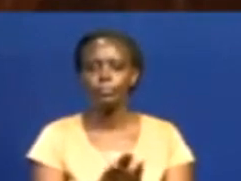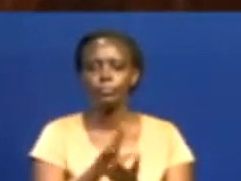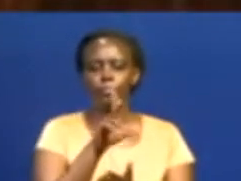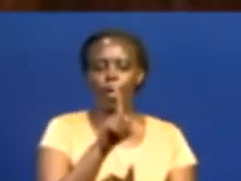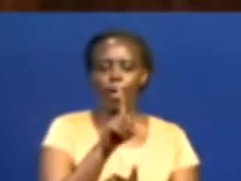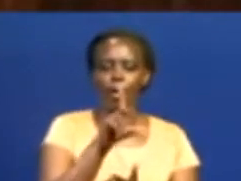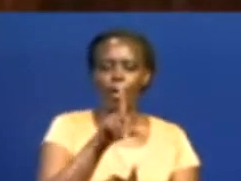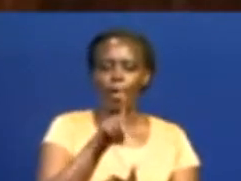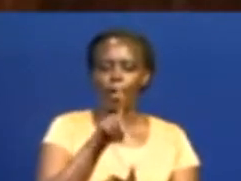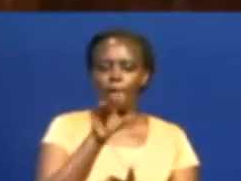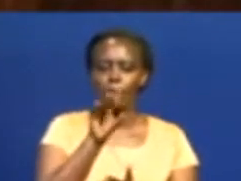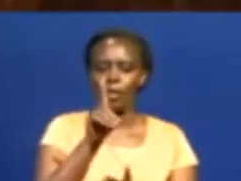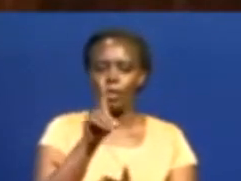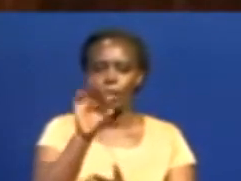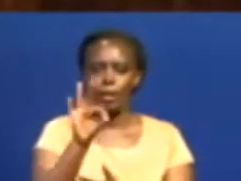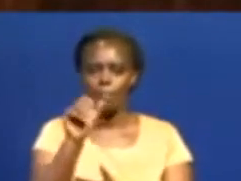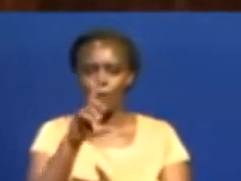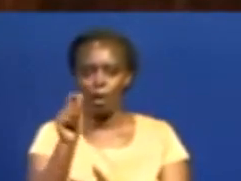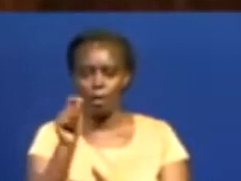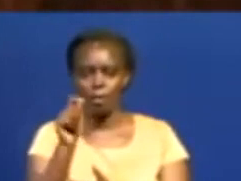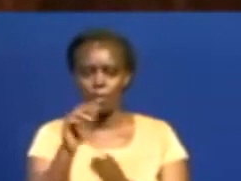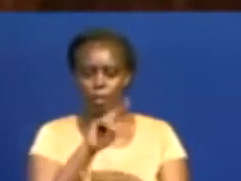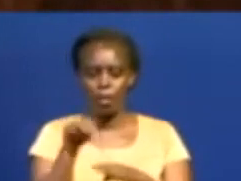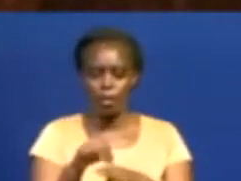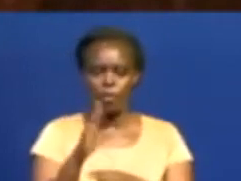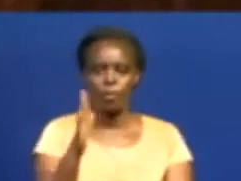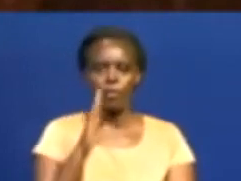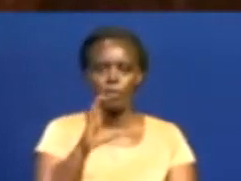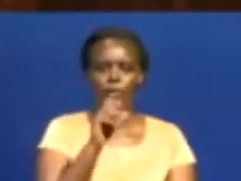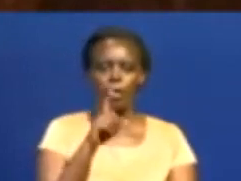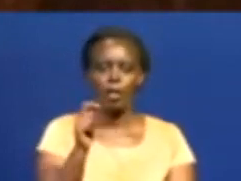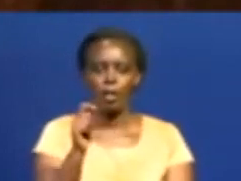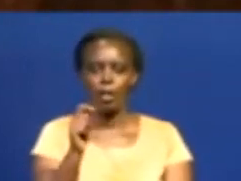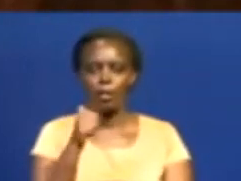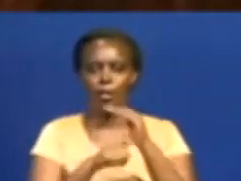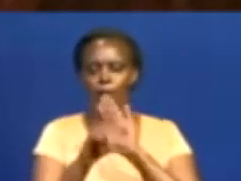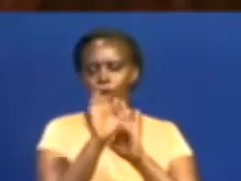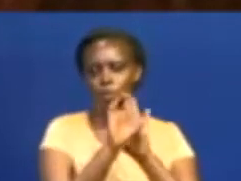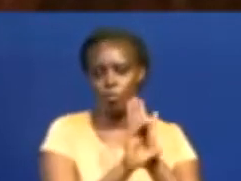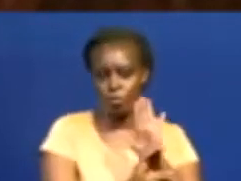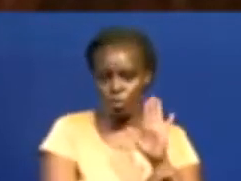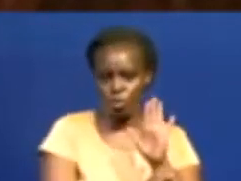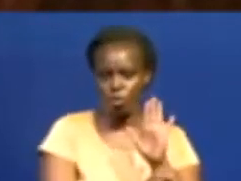KDF Act and what the National Security Act within our constitution